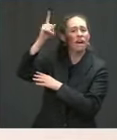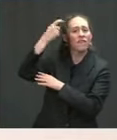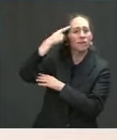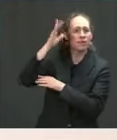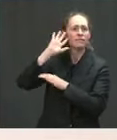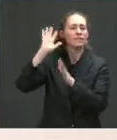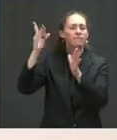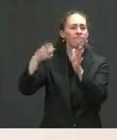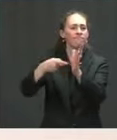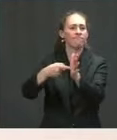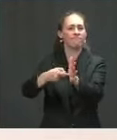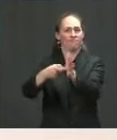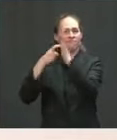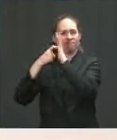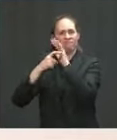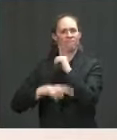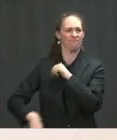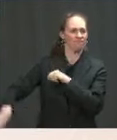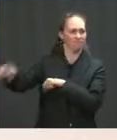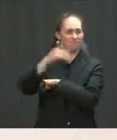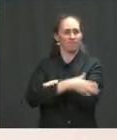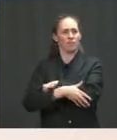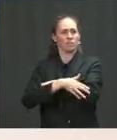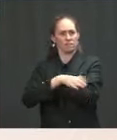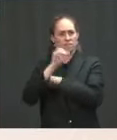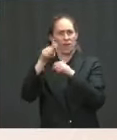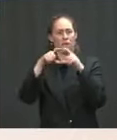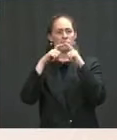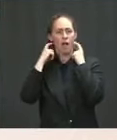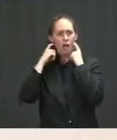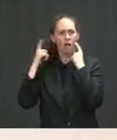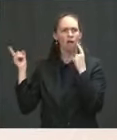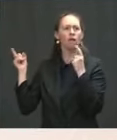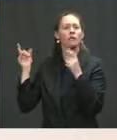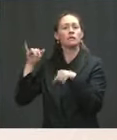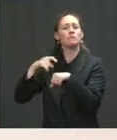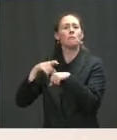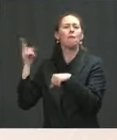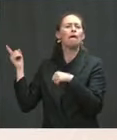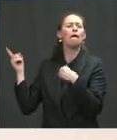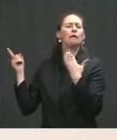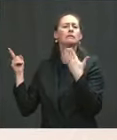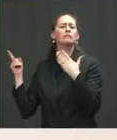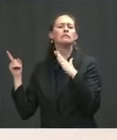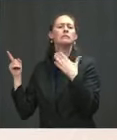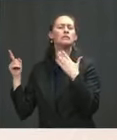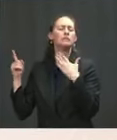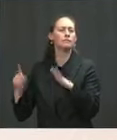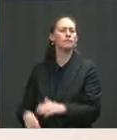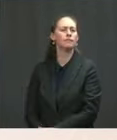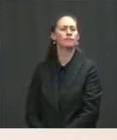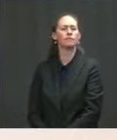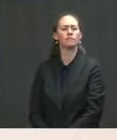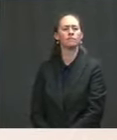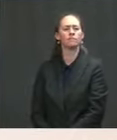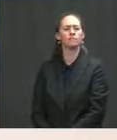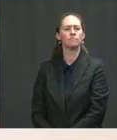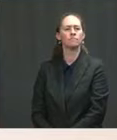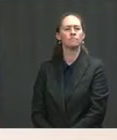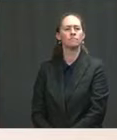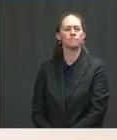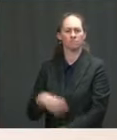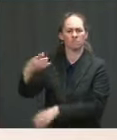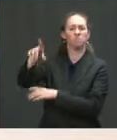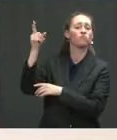that yet. Does that mean he has asked the Justice Department to see if it's legal to make everybody get a